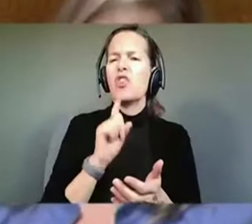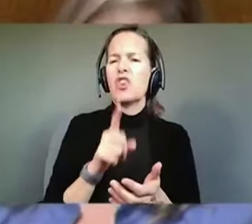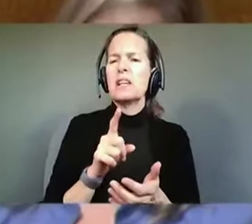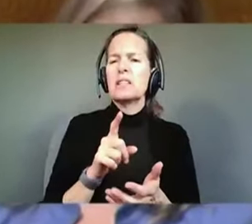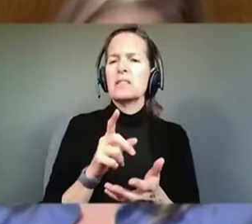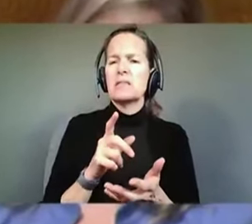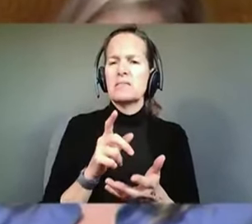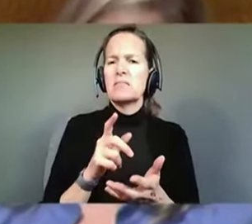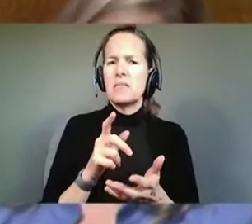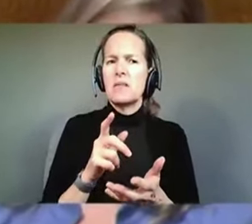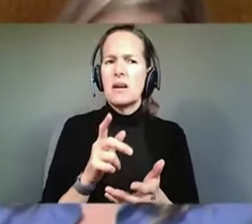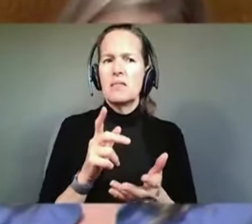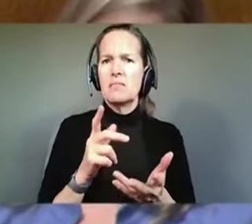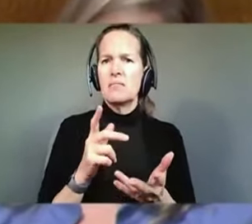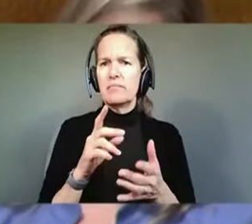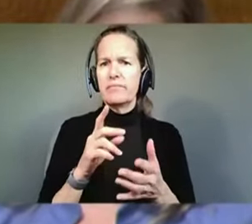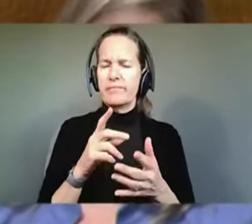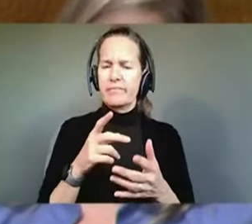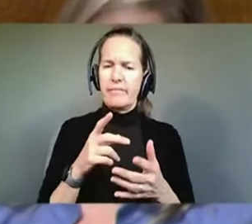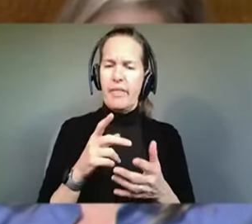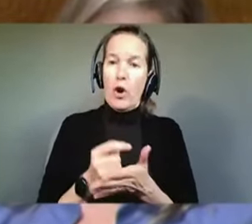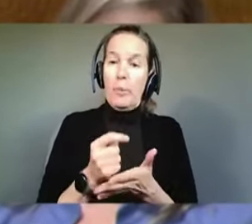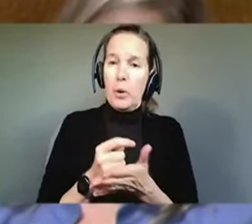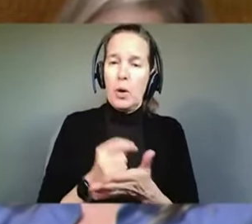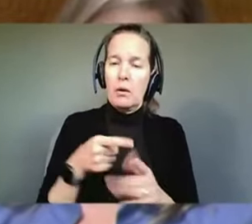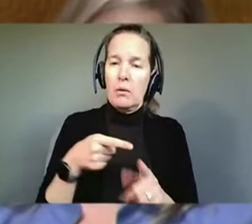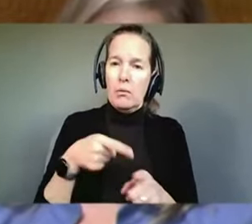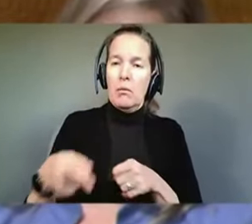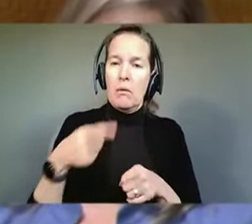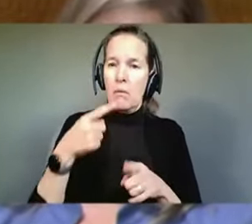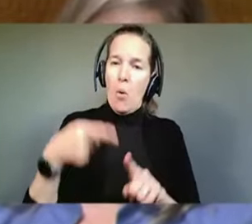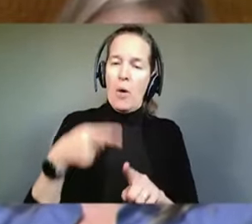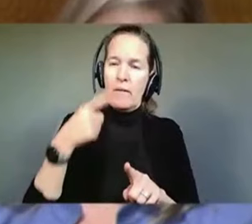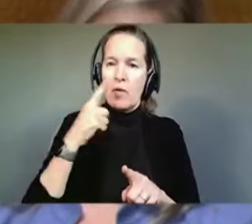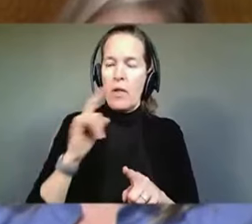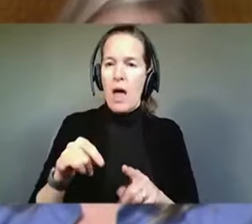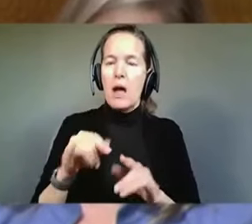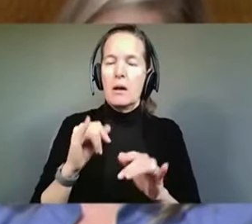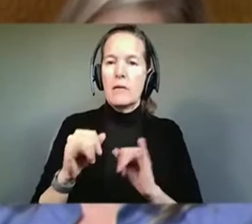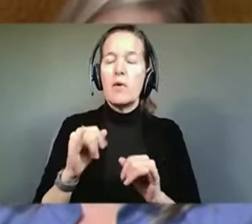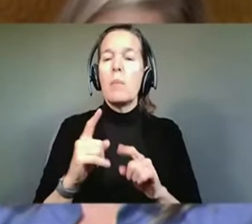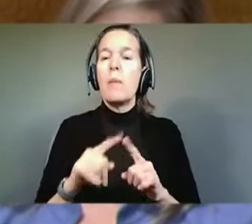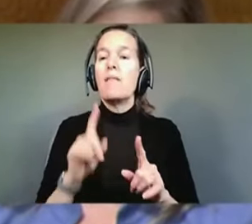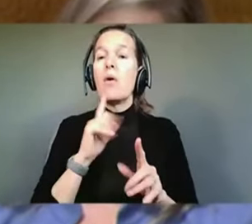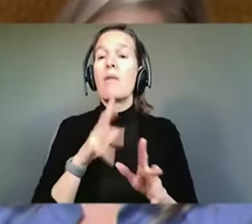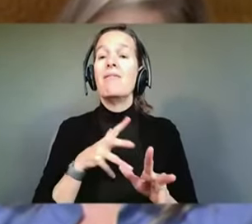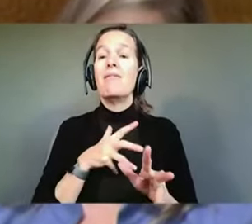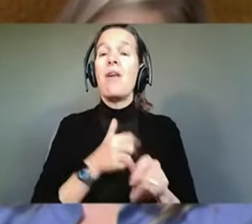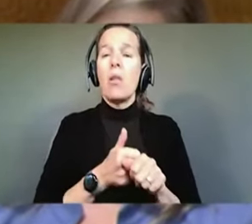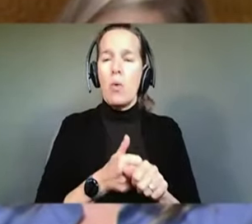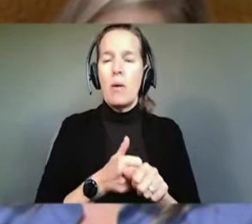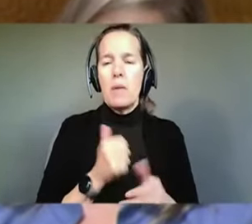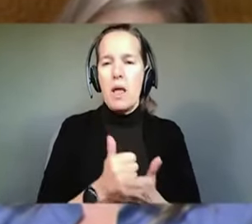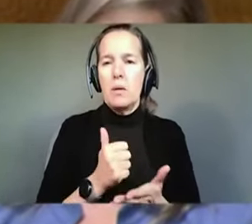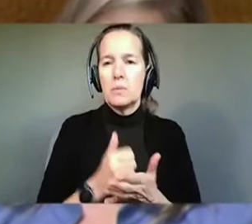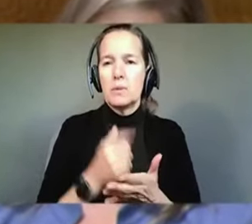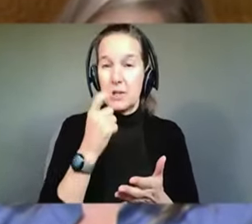interview, which as a physician, I'm so aware of. Sometimes for follow-up, it helps, though, particularly since you had mentioned the drive is so